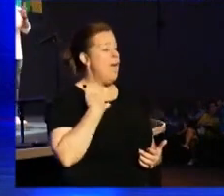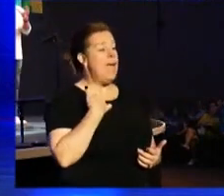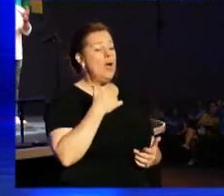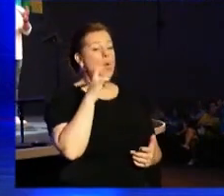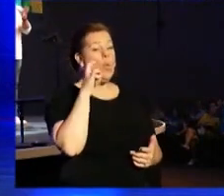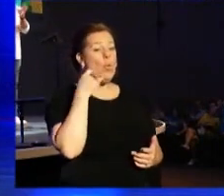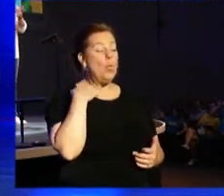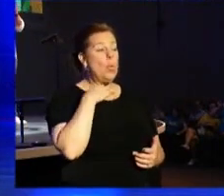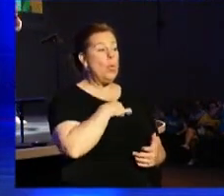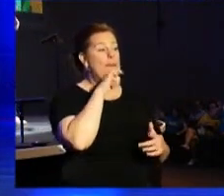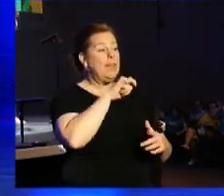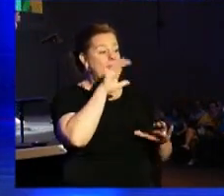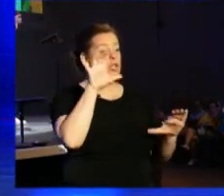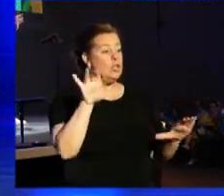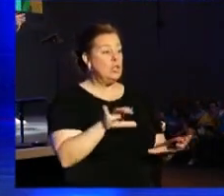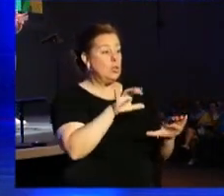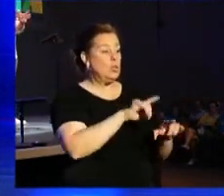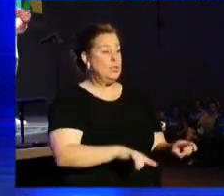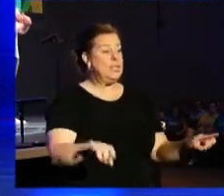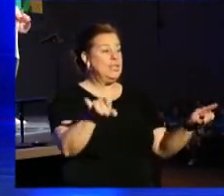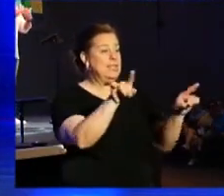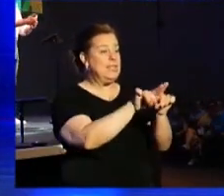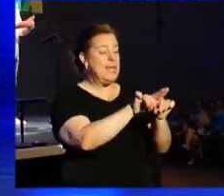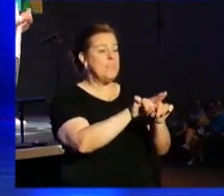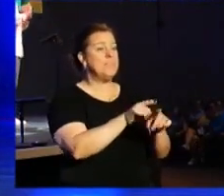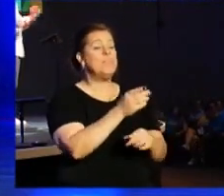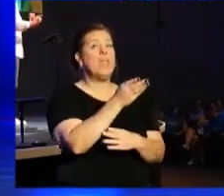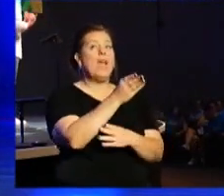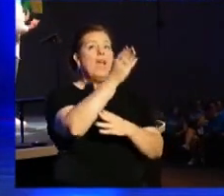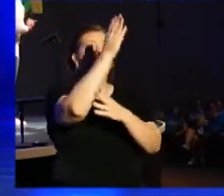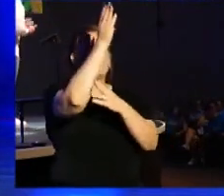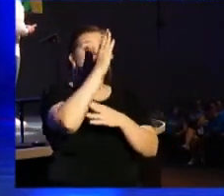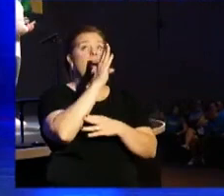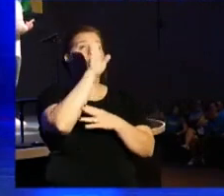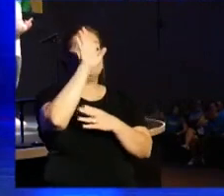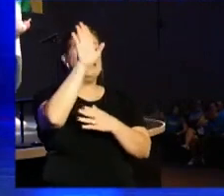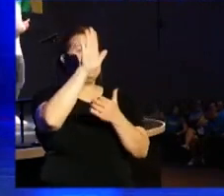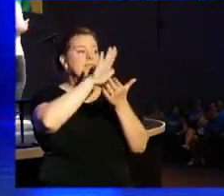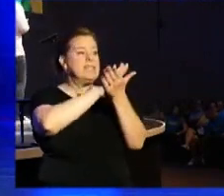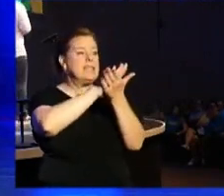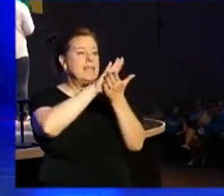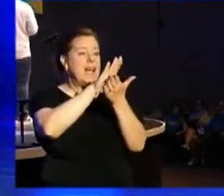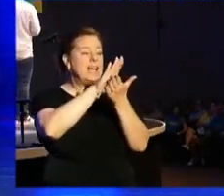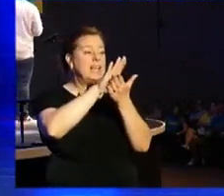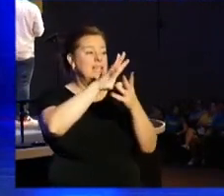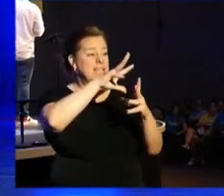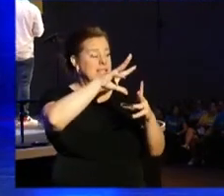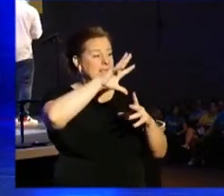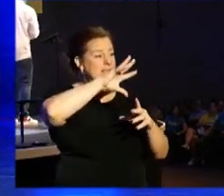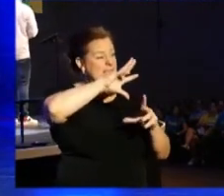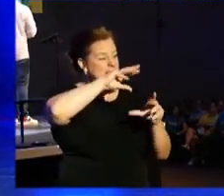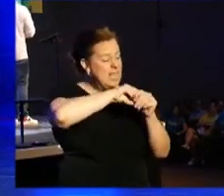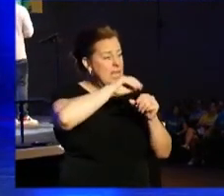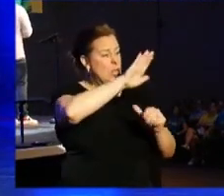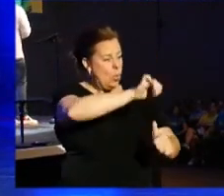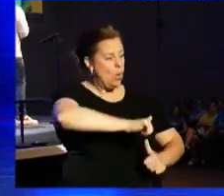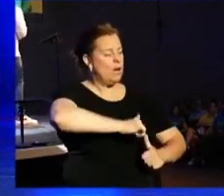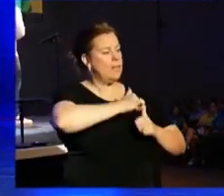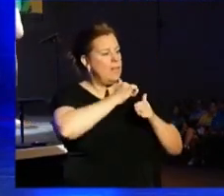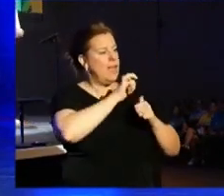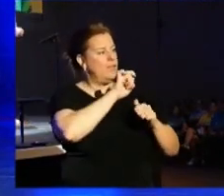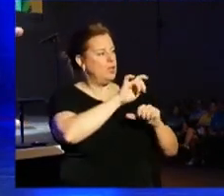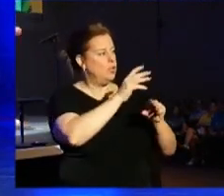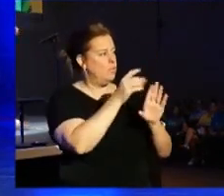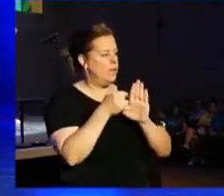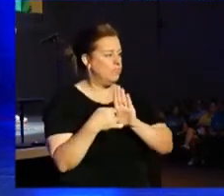God's kindness in your life is meant to bring his kindness to a world that desperately needs to know